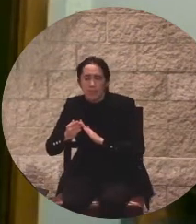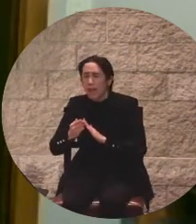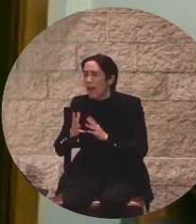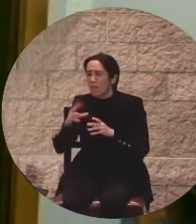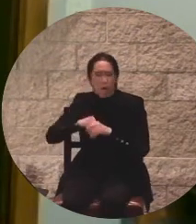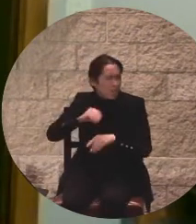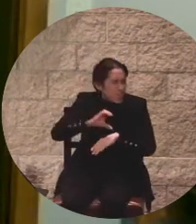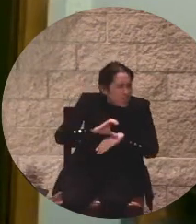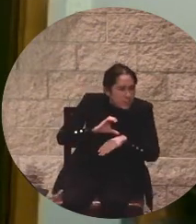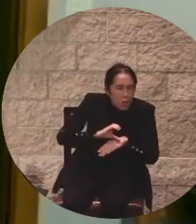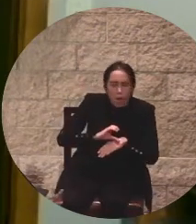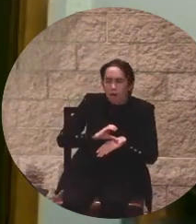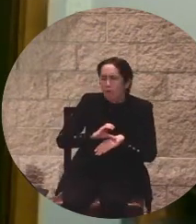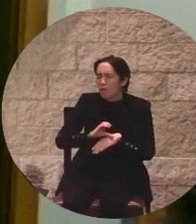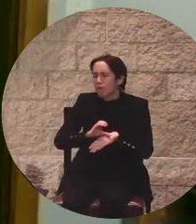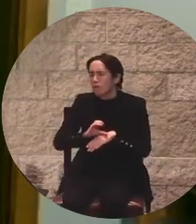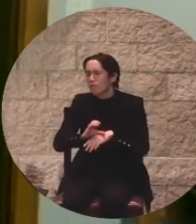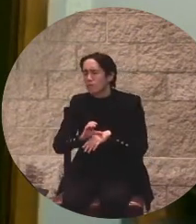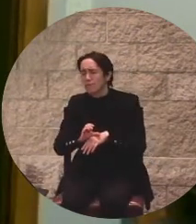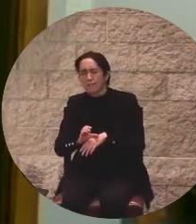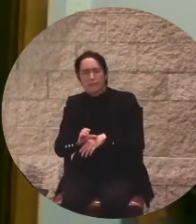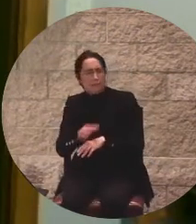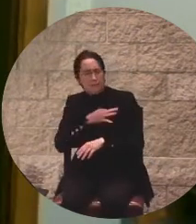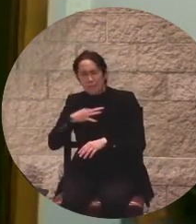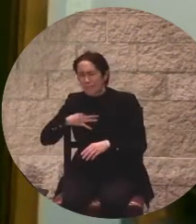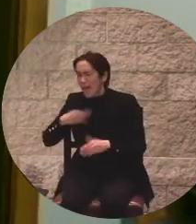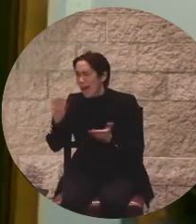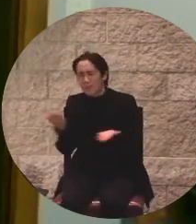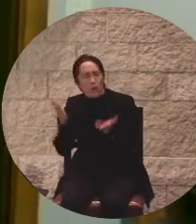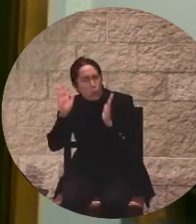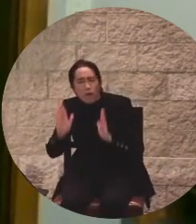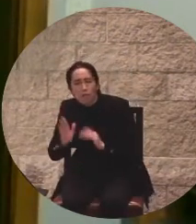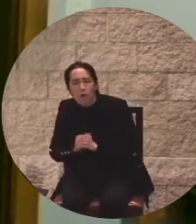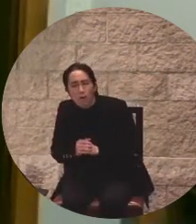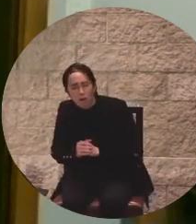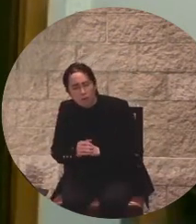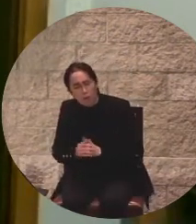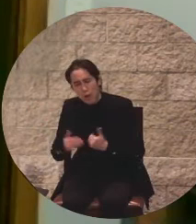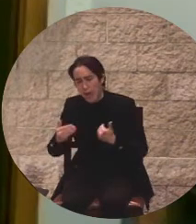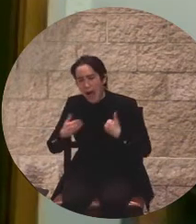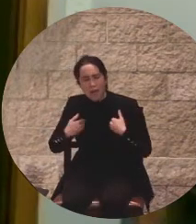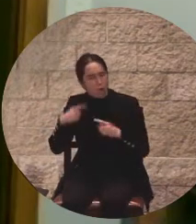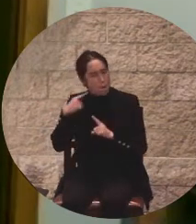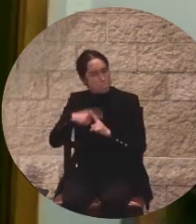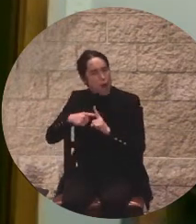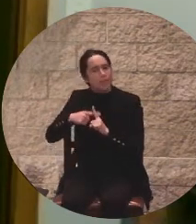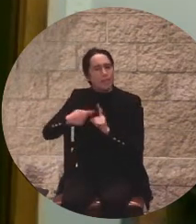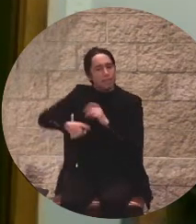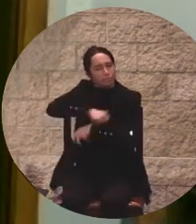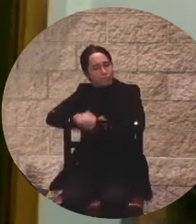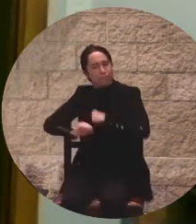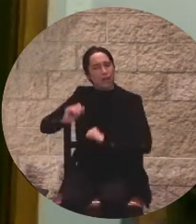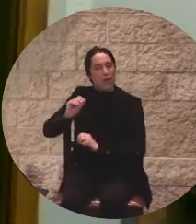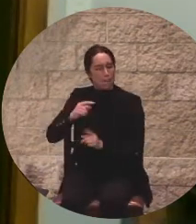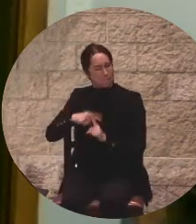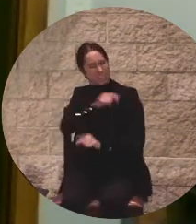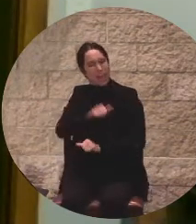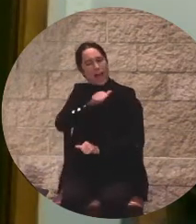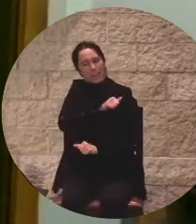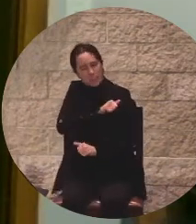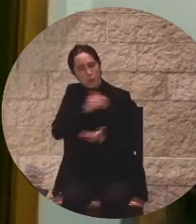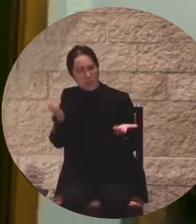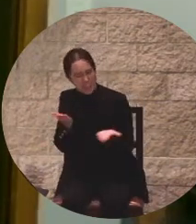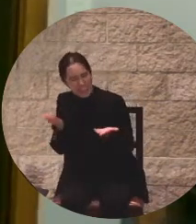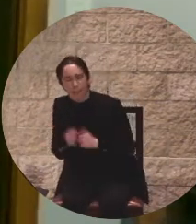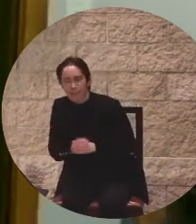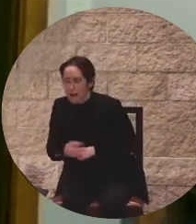church, part of this staff. We can do attitude staff. I am so happy to be a part of such a positive